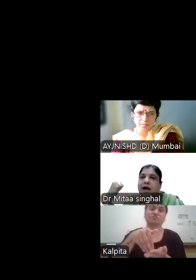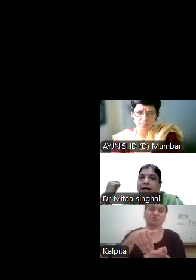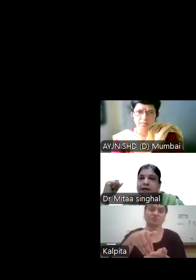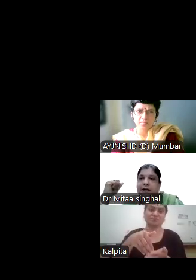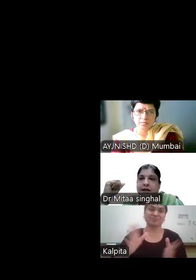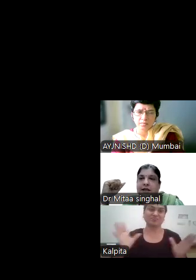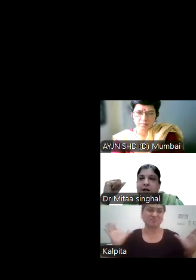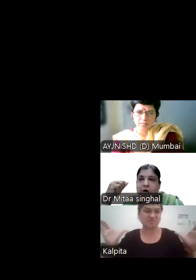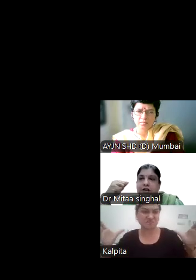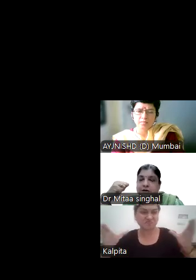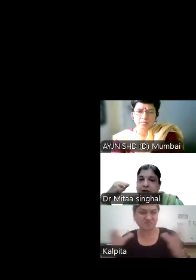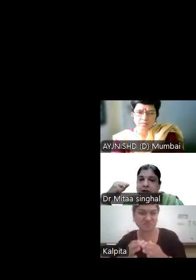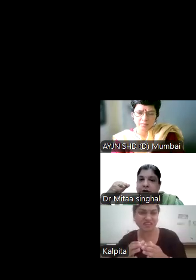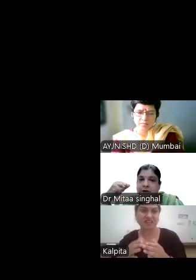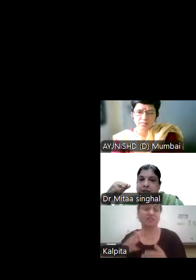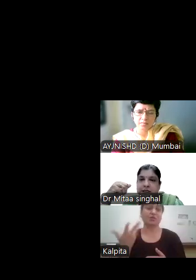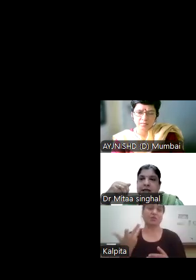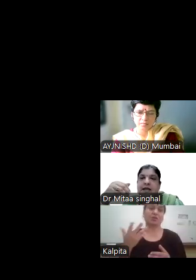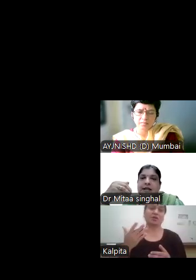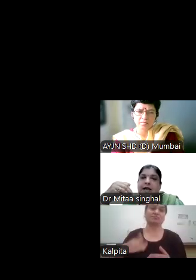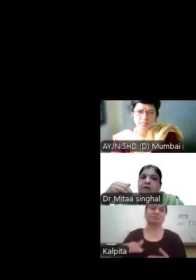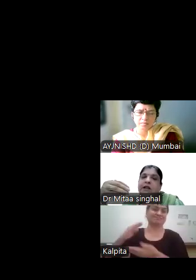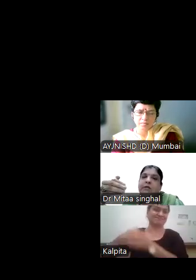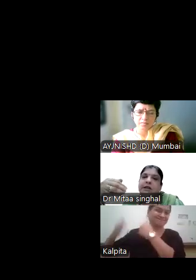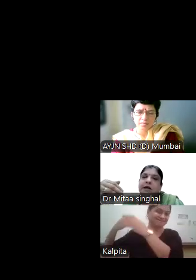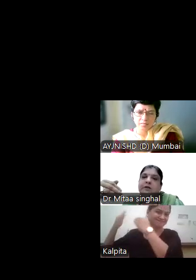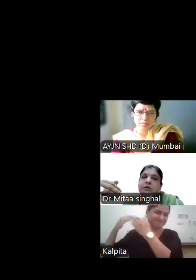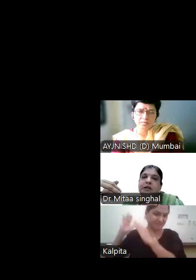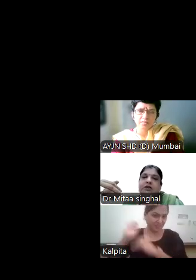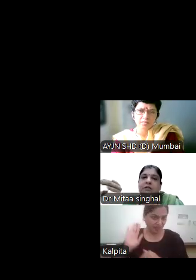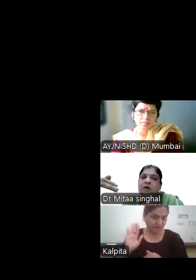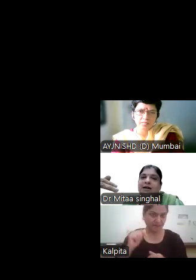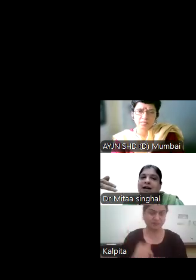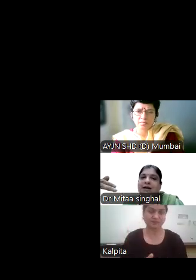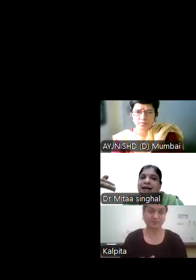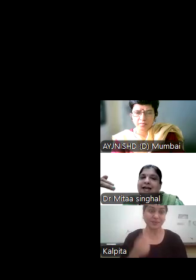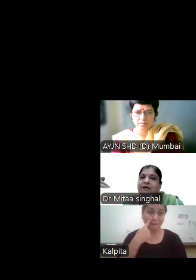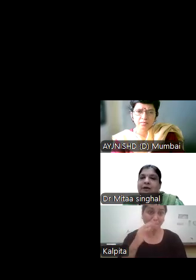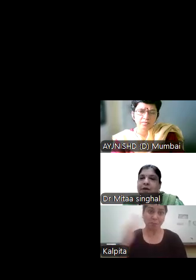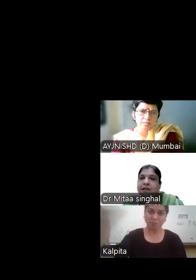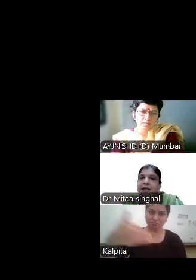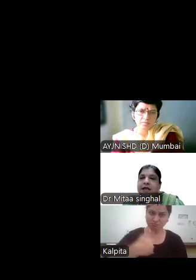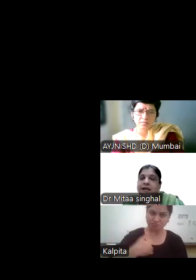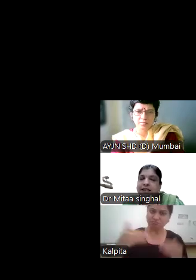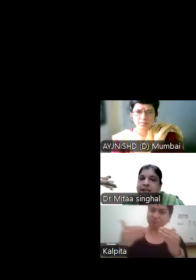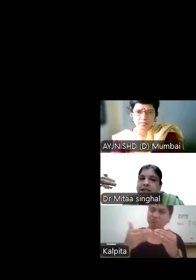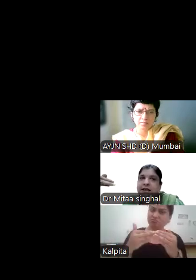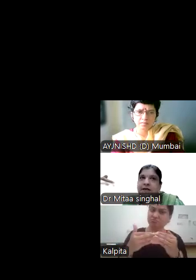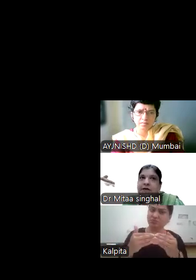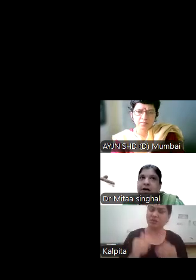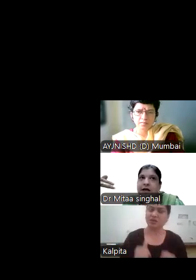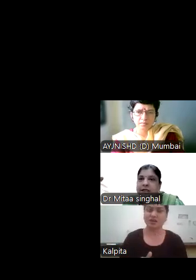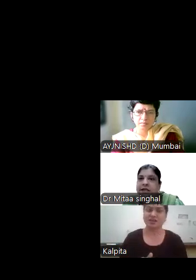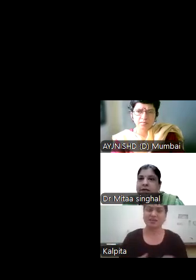history to identify the cause of cerebral palsy. Then when the mother comes to us, she may not come right from the birth. These days,